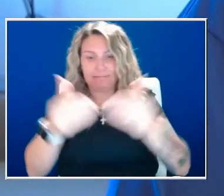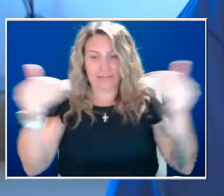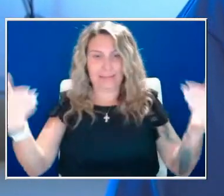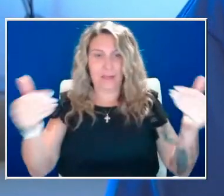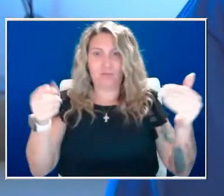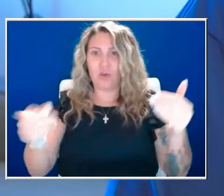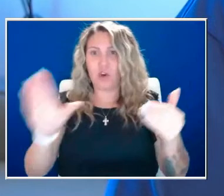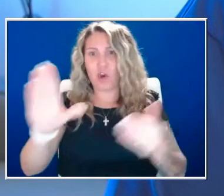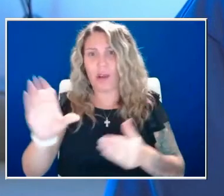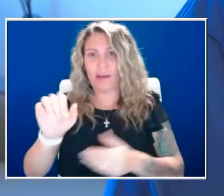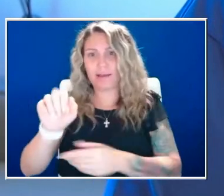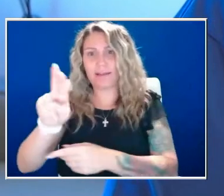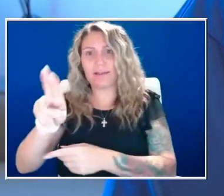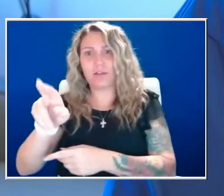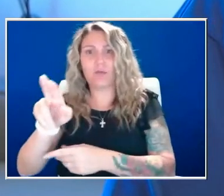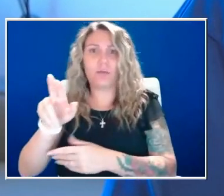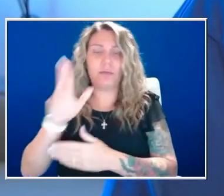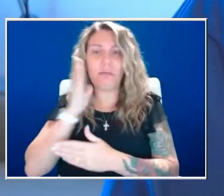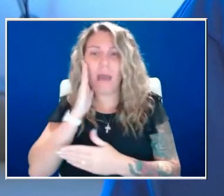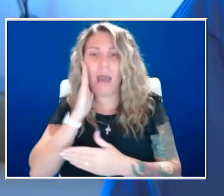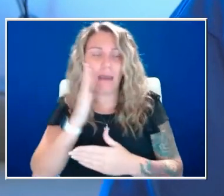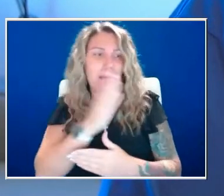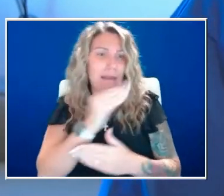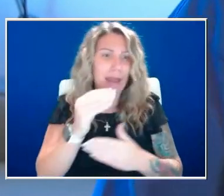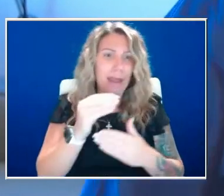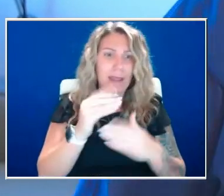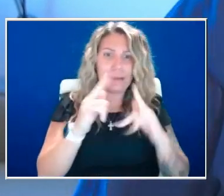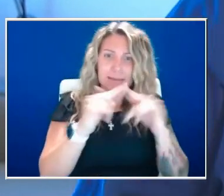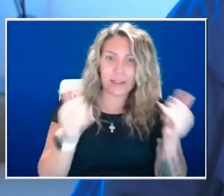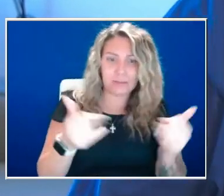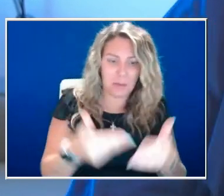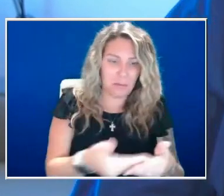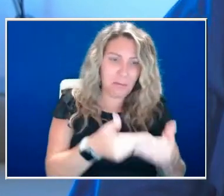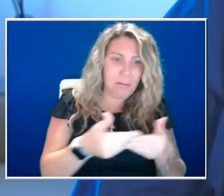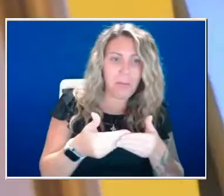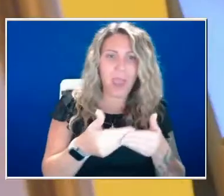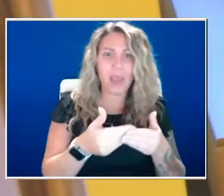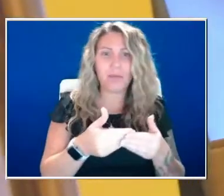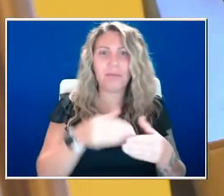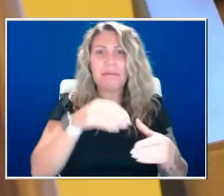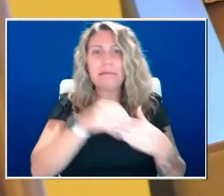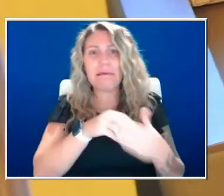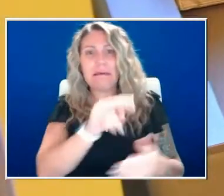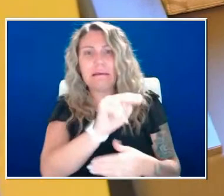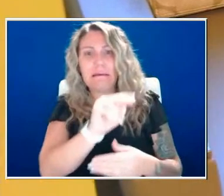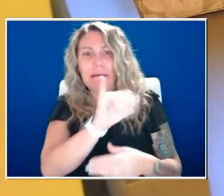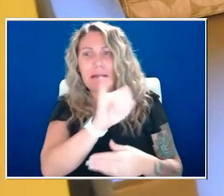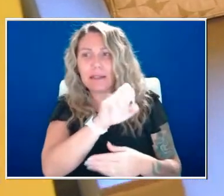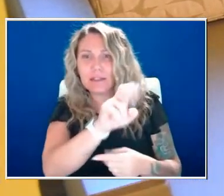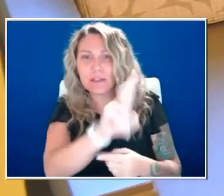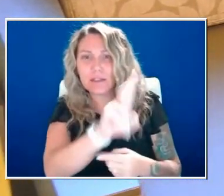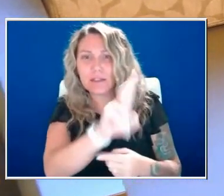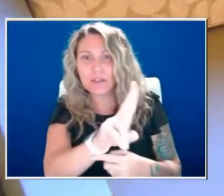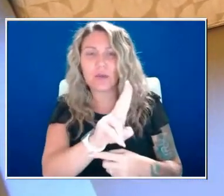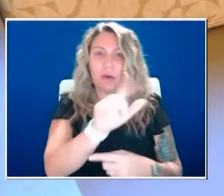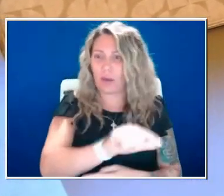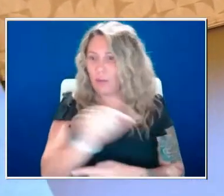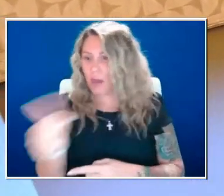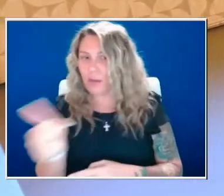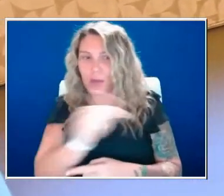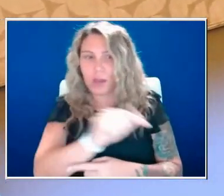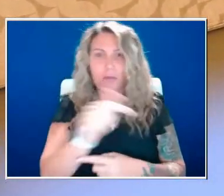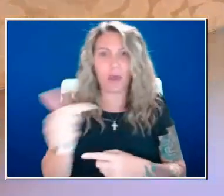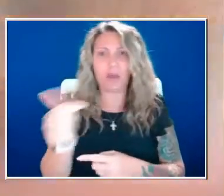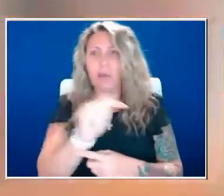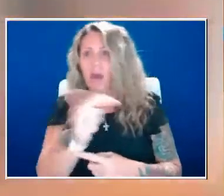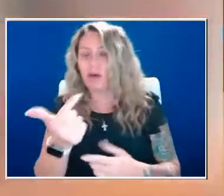having her in the hospital and at the same time having the baby in NICU, and trying to bounce back and forth to split my time up. Nathan slept on this